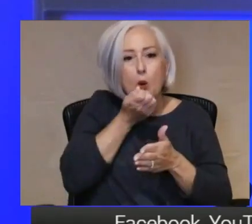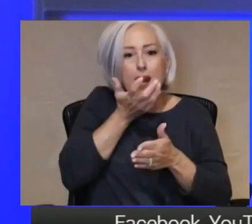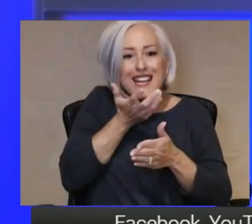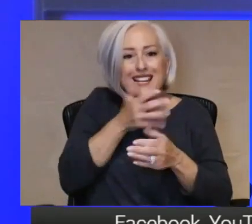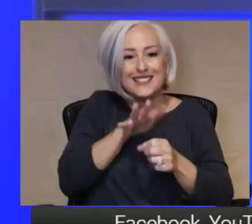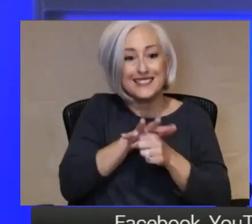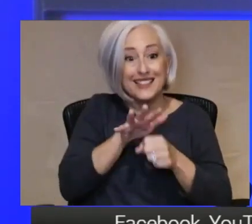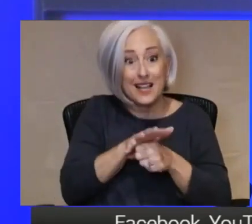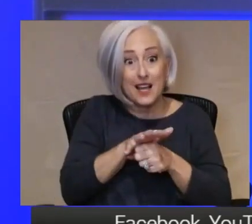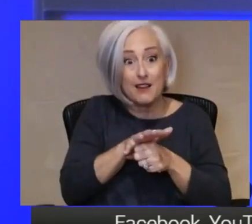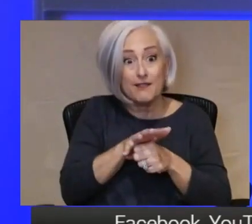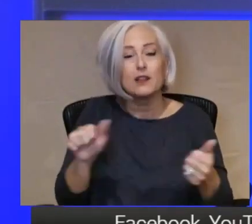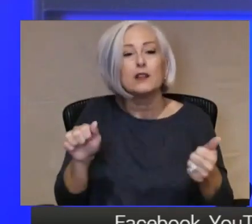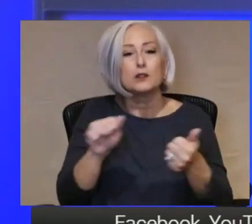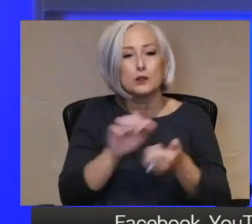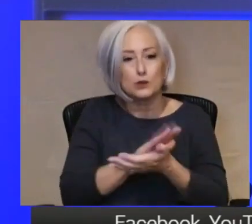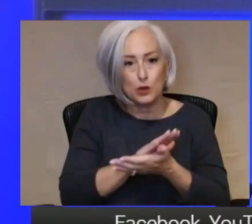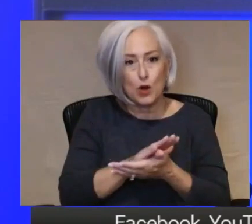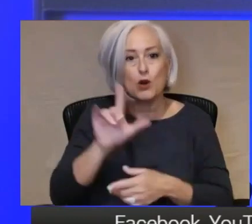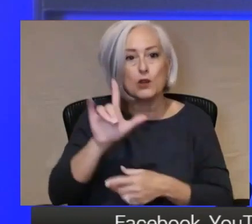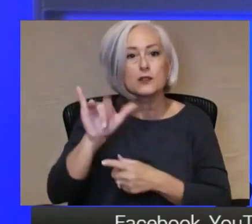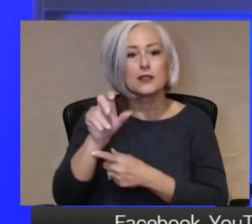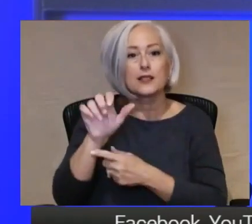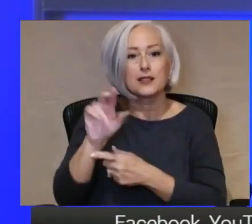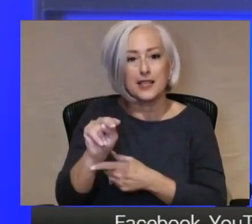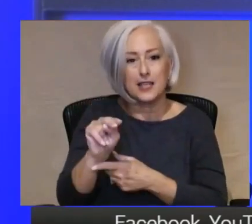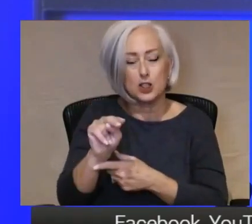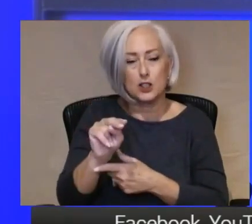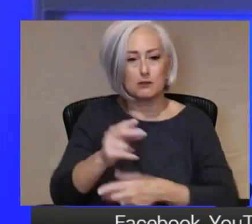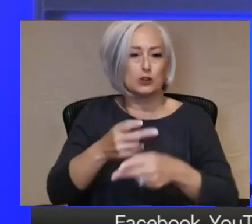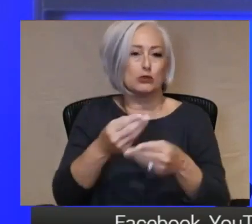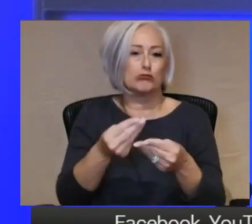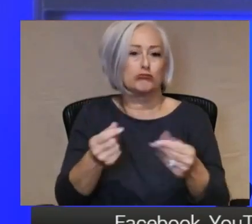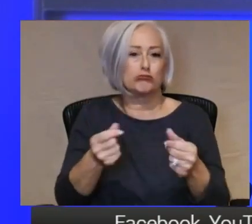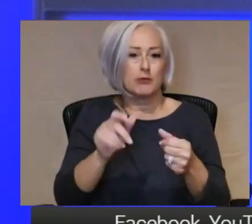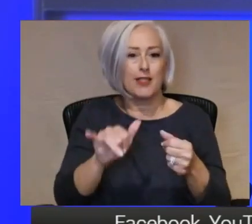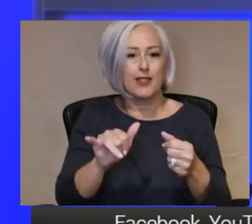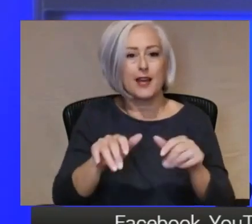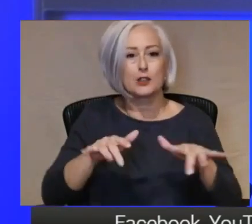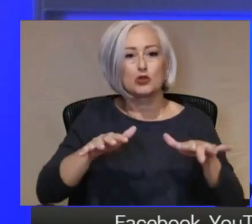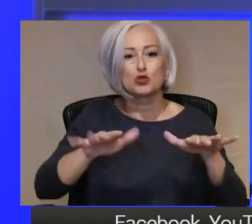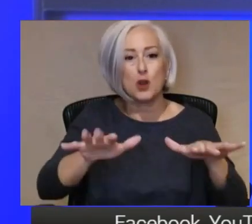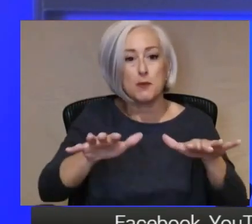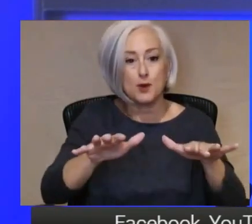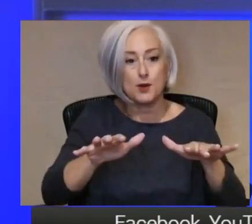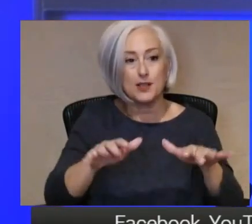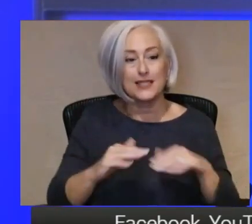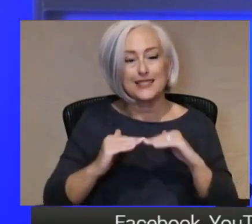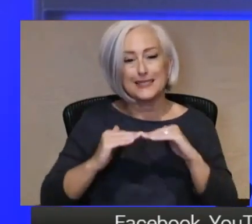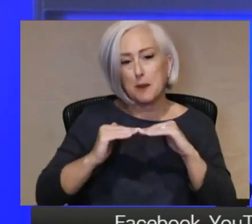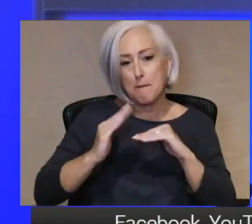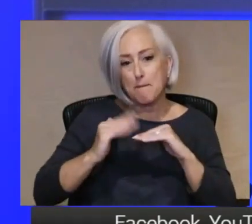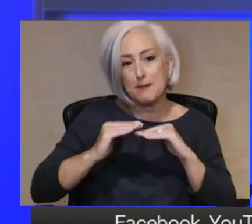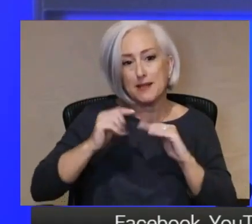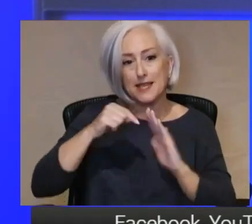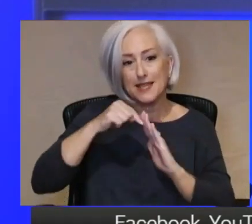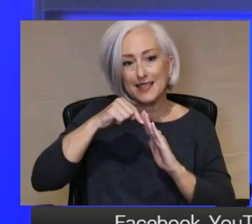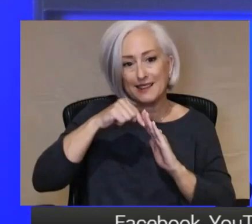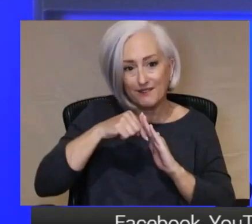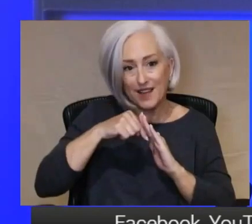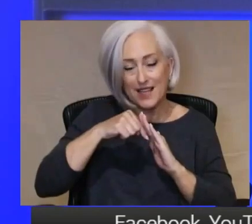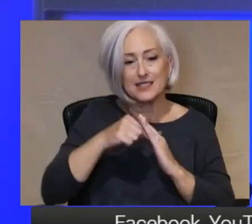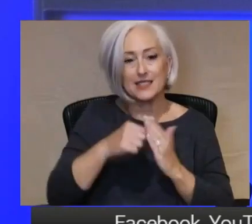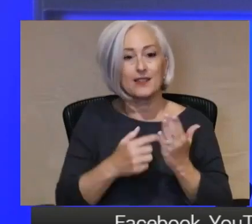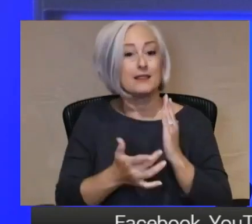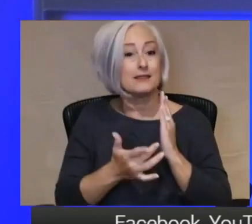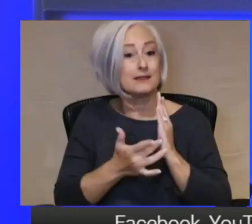the tremor. So it's a very exciting, minimally invasive technique, which allows us to treat the brain without cutting, you